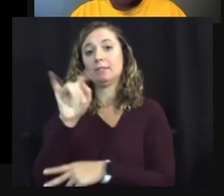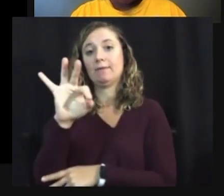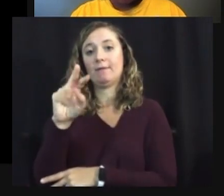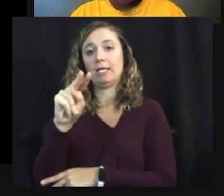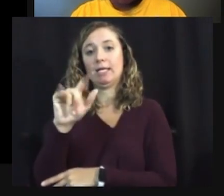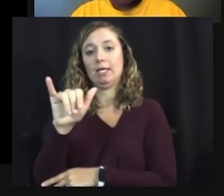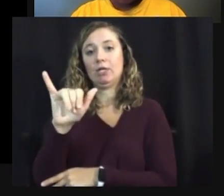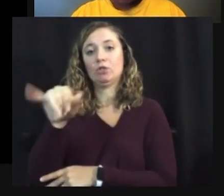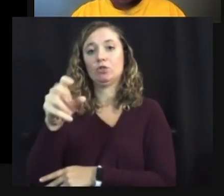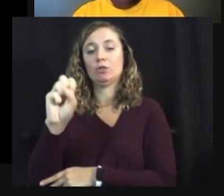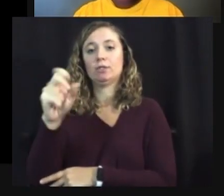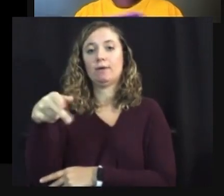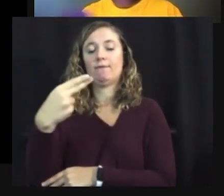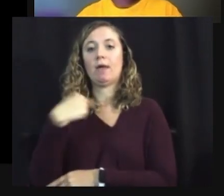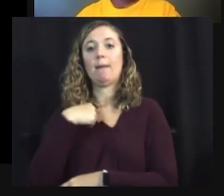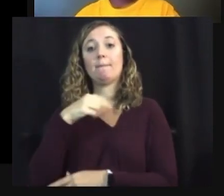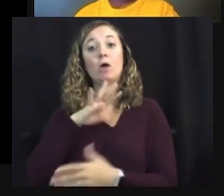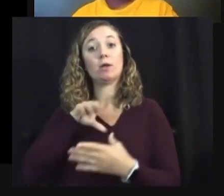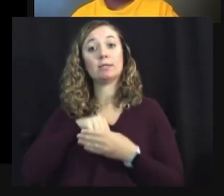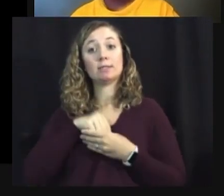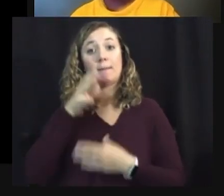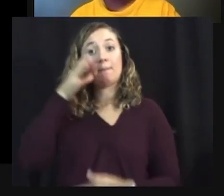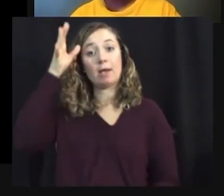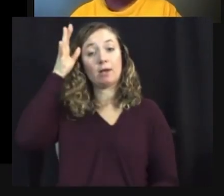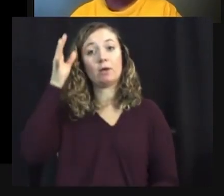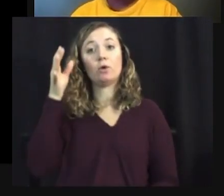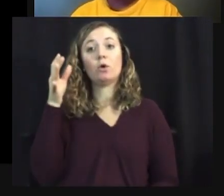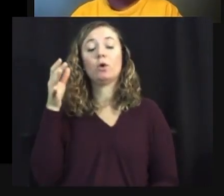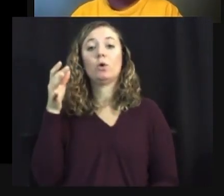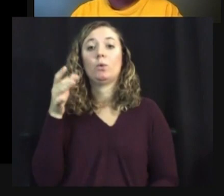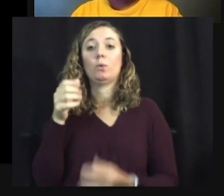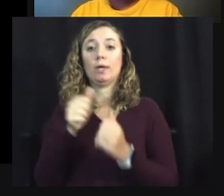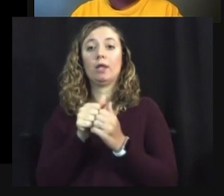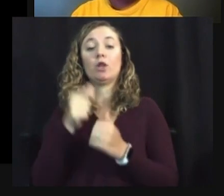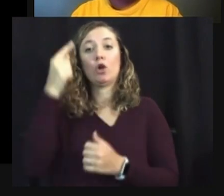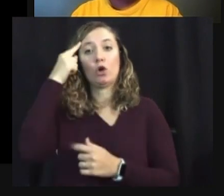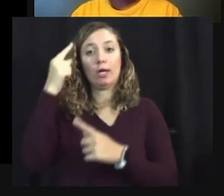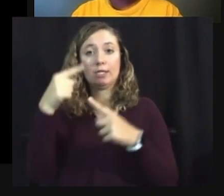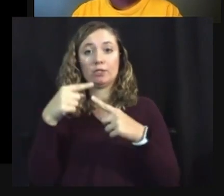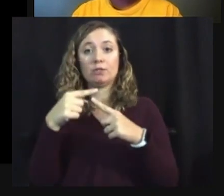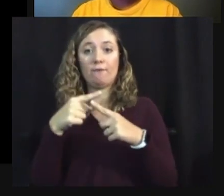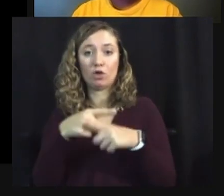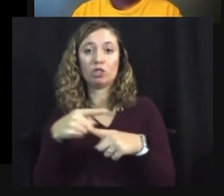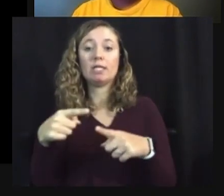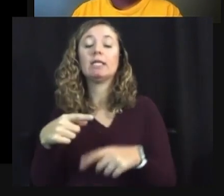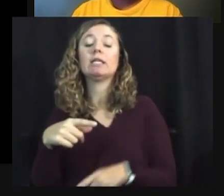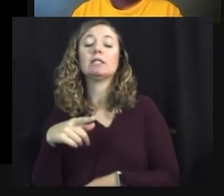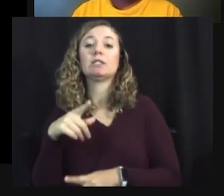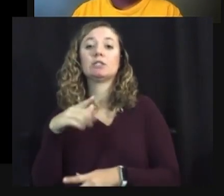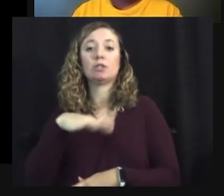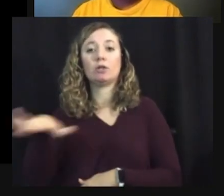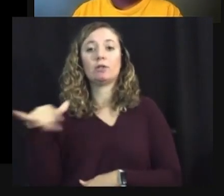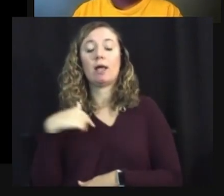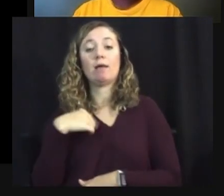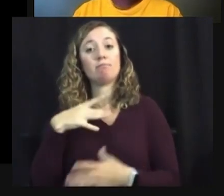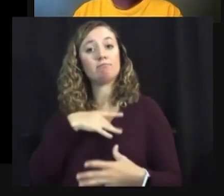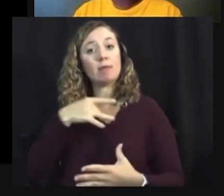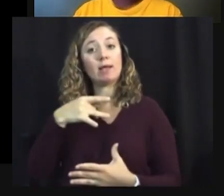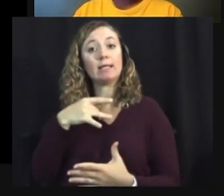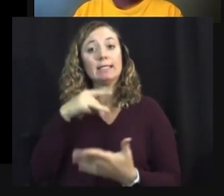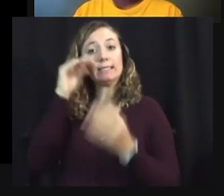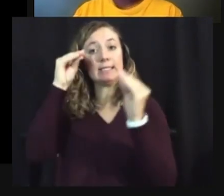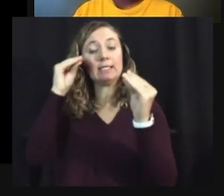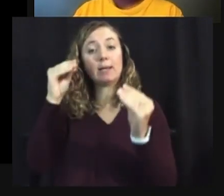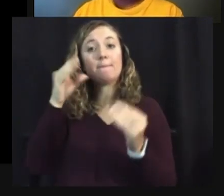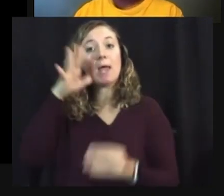Joseph. I am an autistic parent of neurodivergent children. I like teaching parents and autistic people about each other